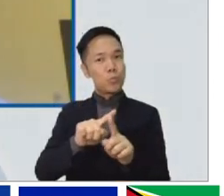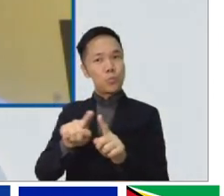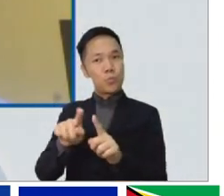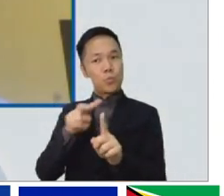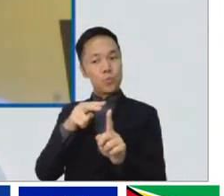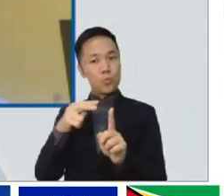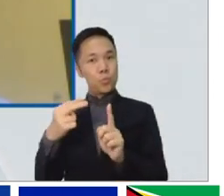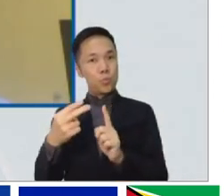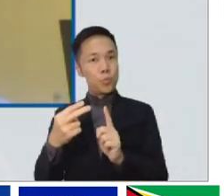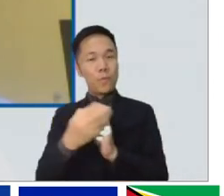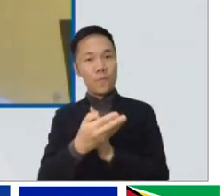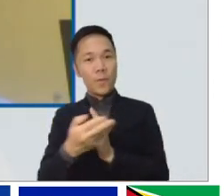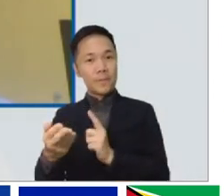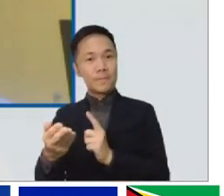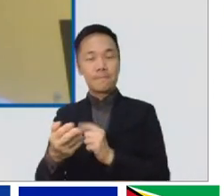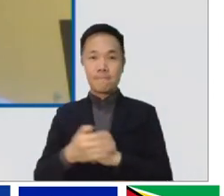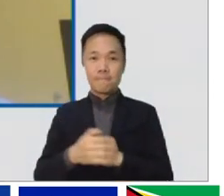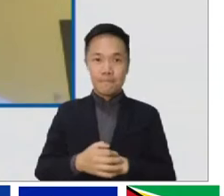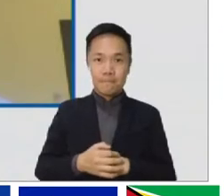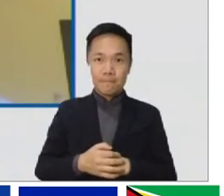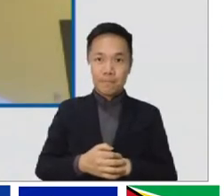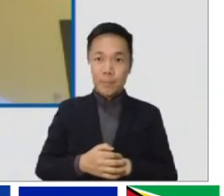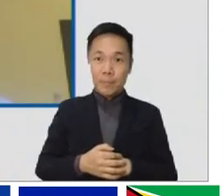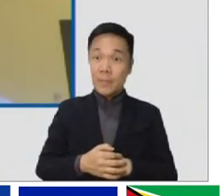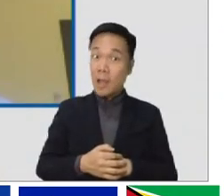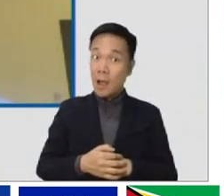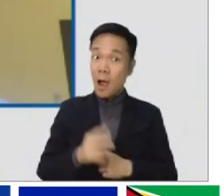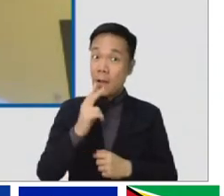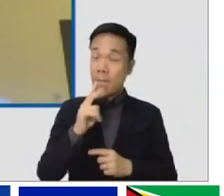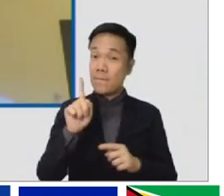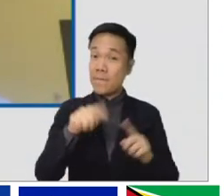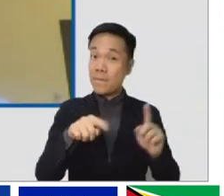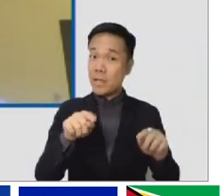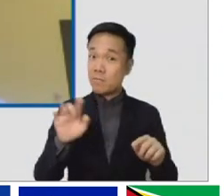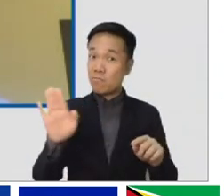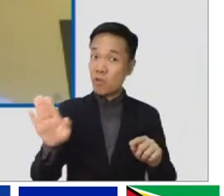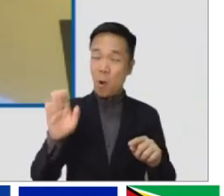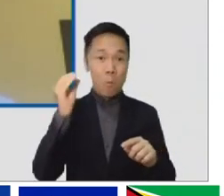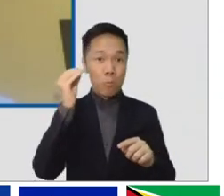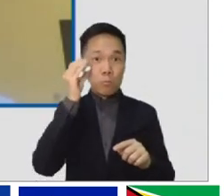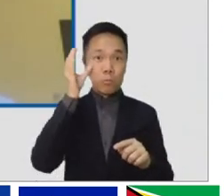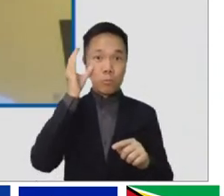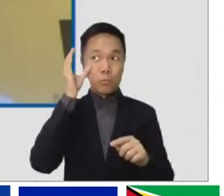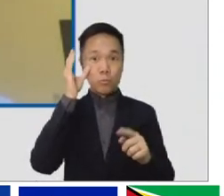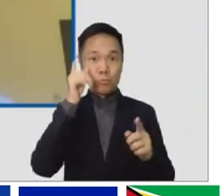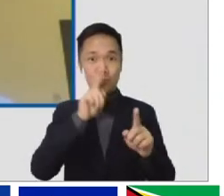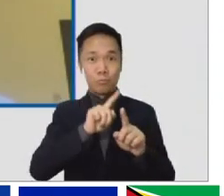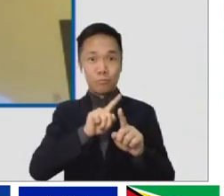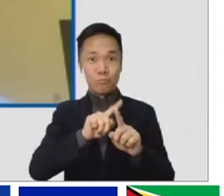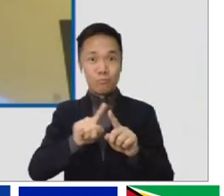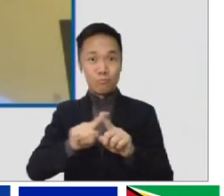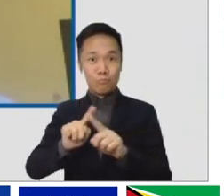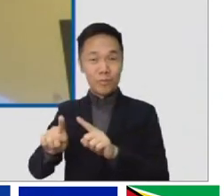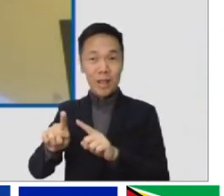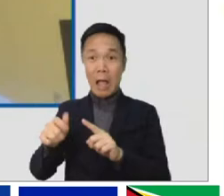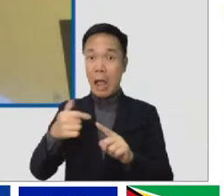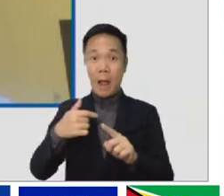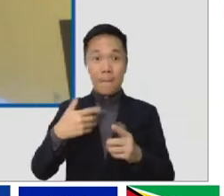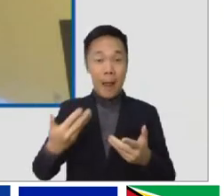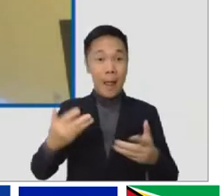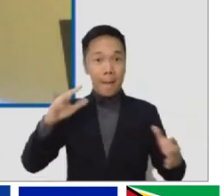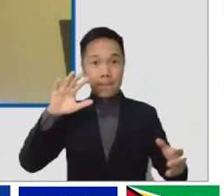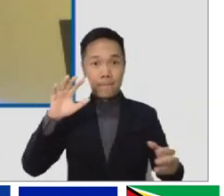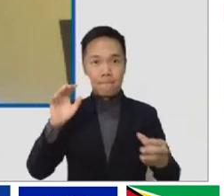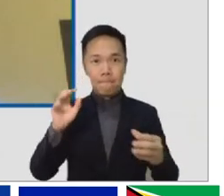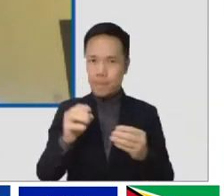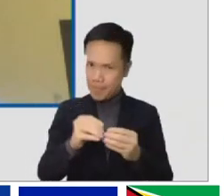in differentiated context. I'm not going to try and summarize this at this moment because I think it is important to get to the questions